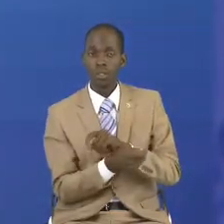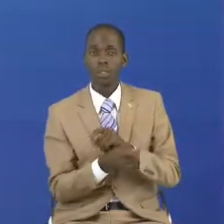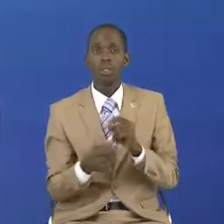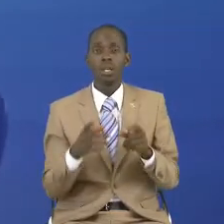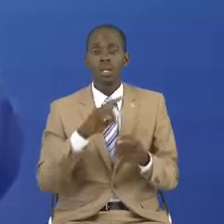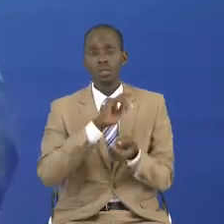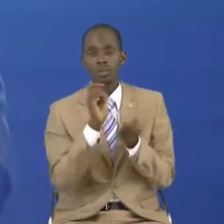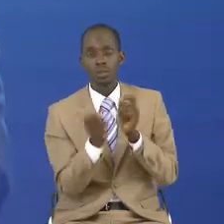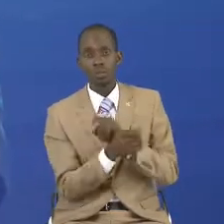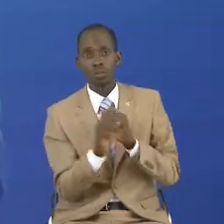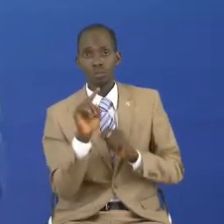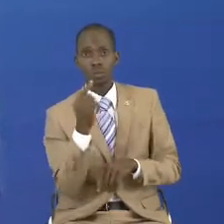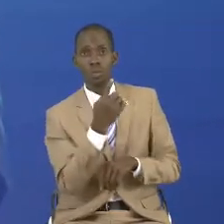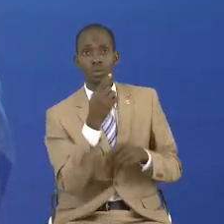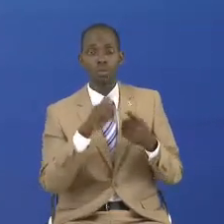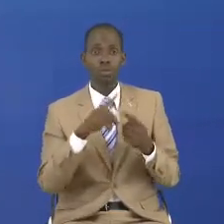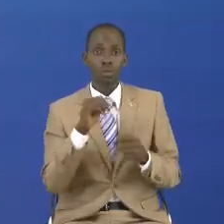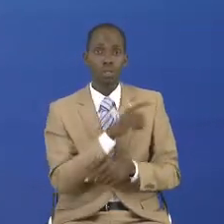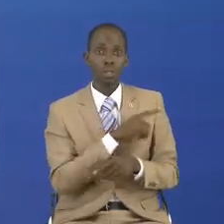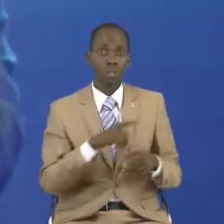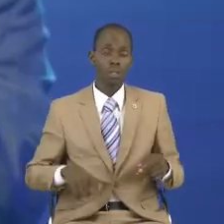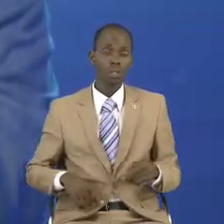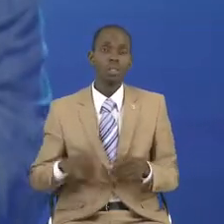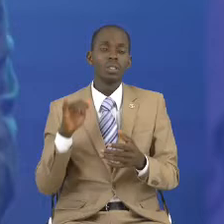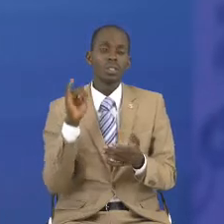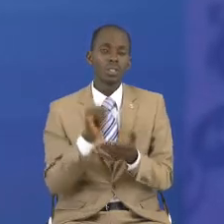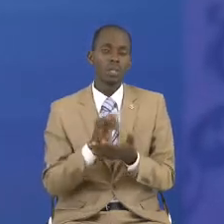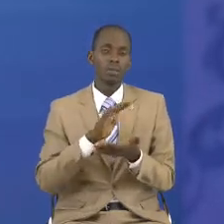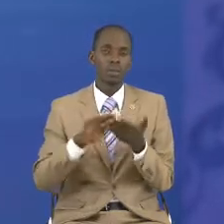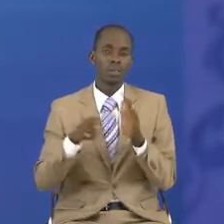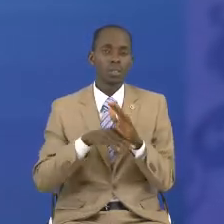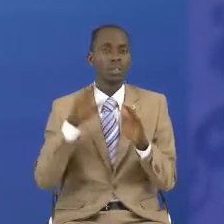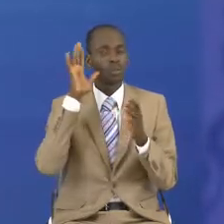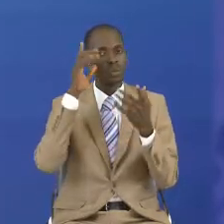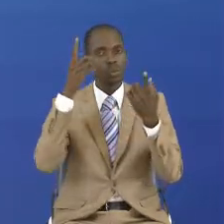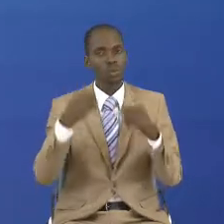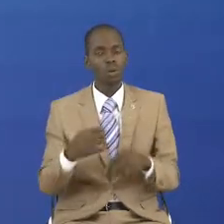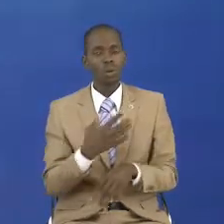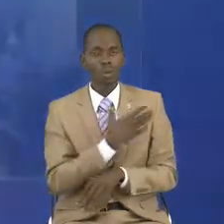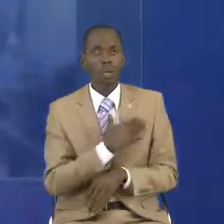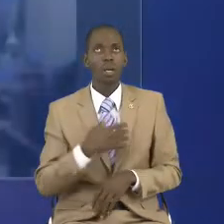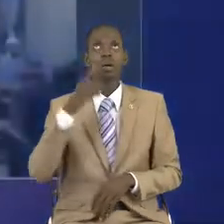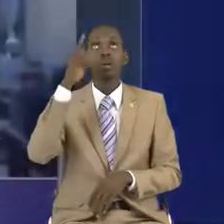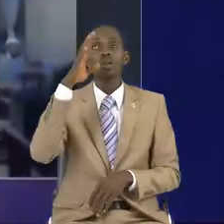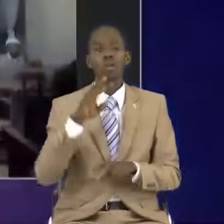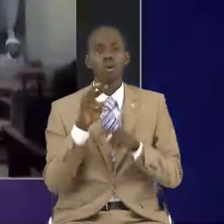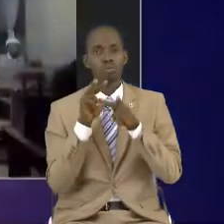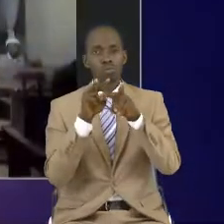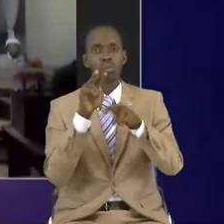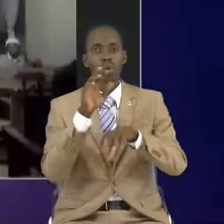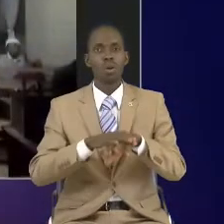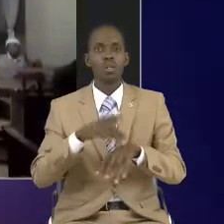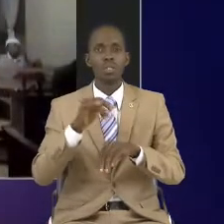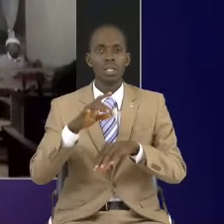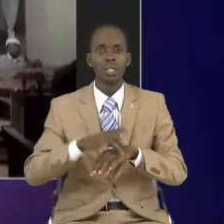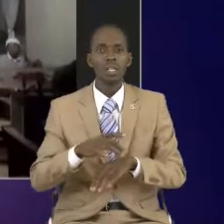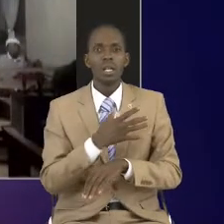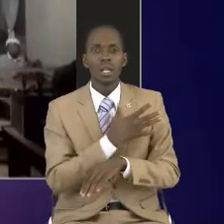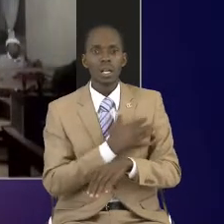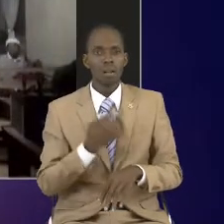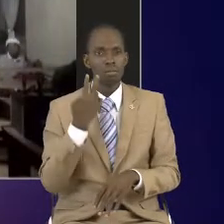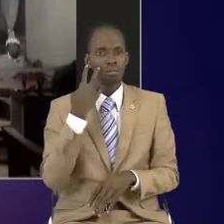lord that his forgiveness will come and god looked upon the earth and behold